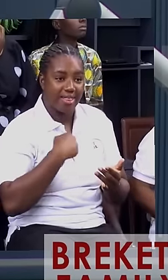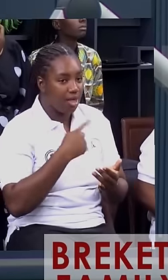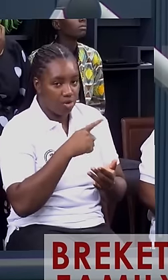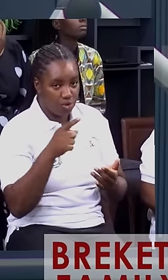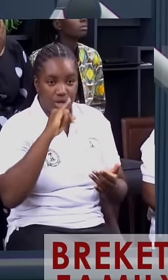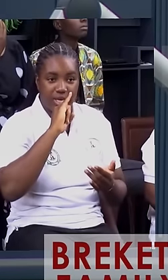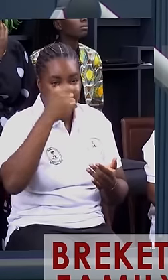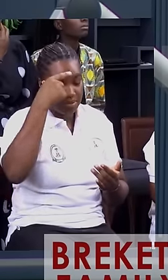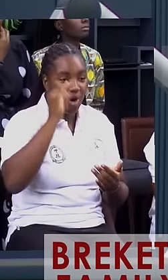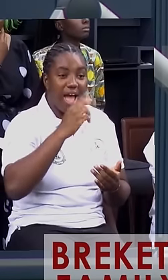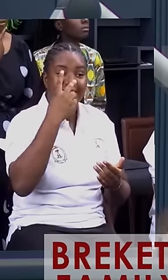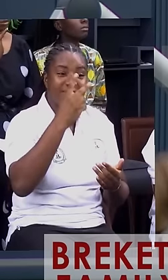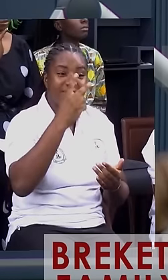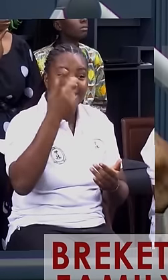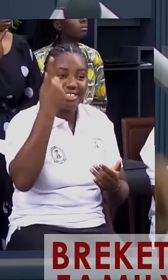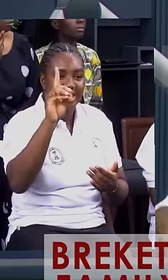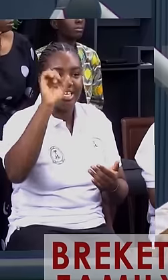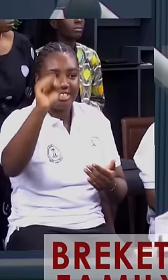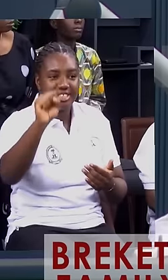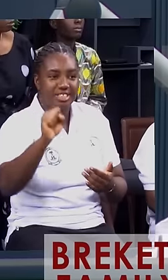Because I consider the disadvantage. Now,